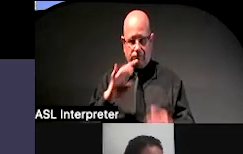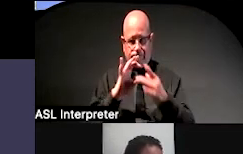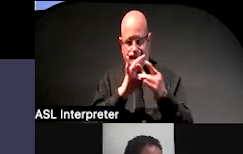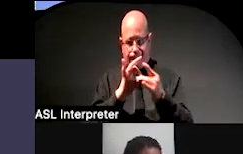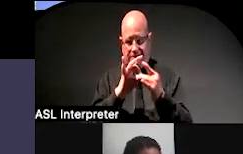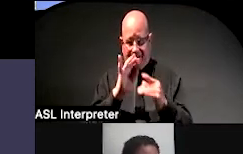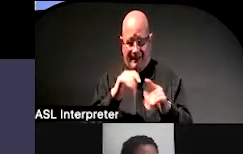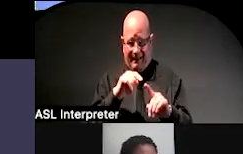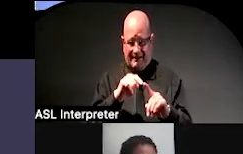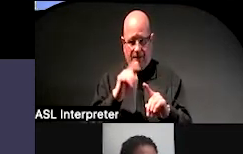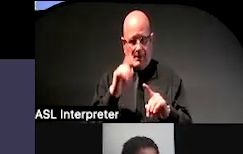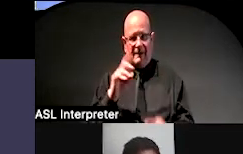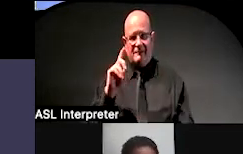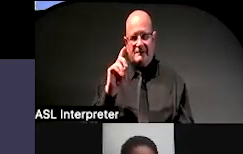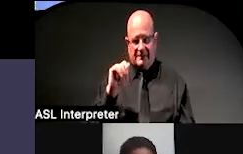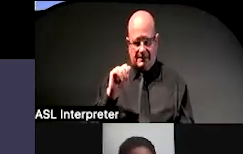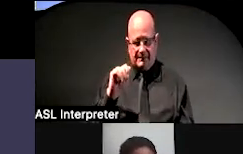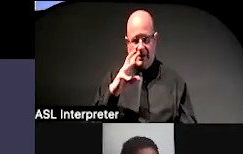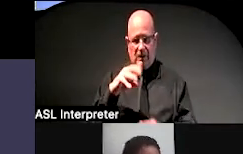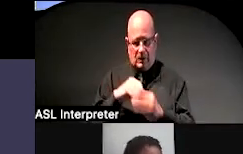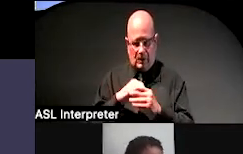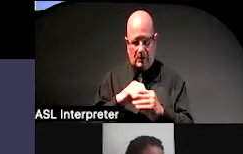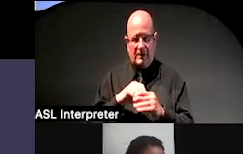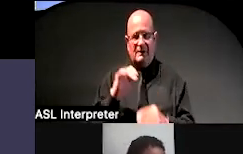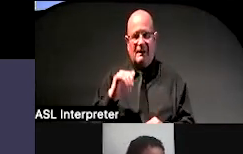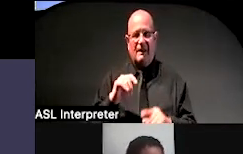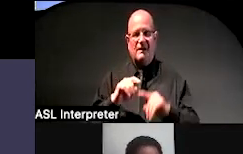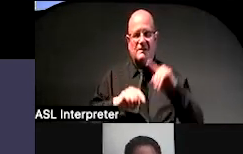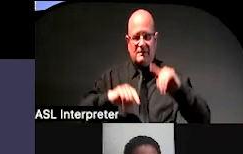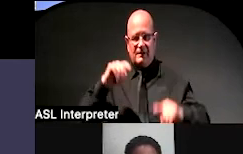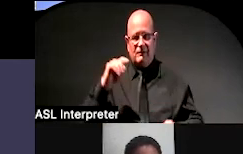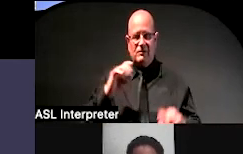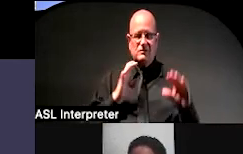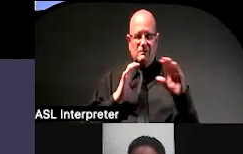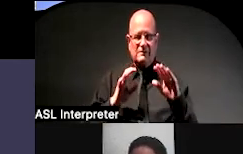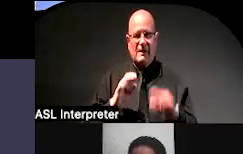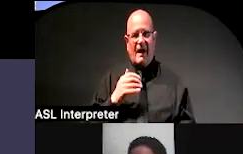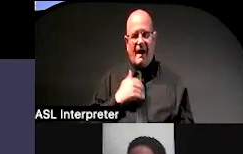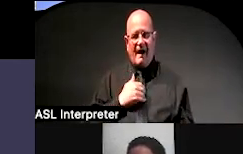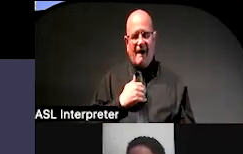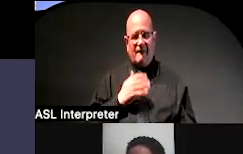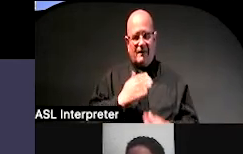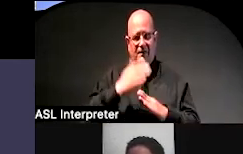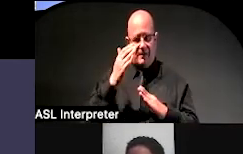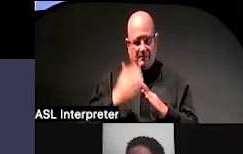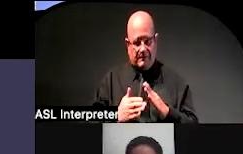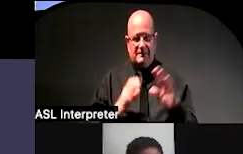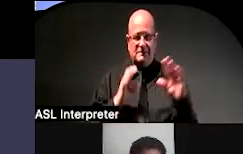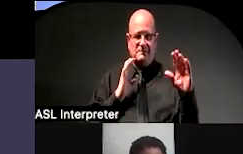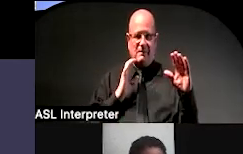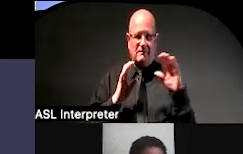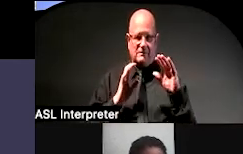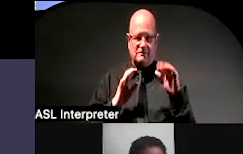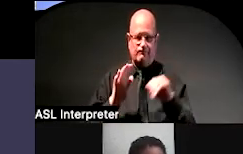have disability included in the diversity conversation in order to have a complete conversation. We